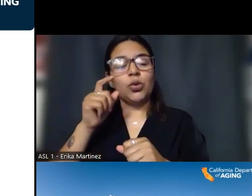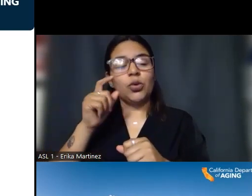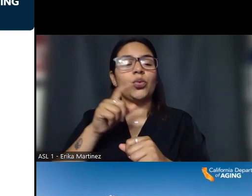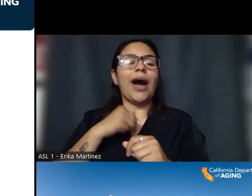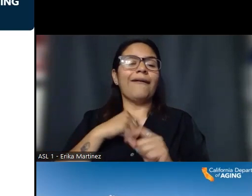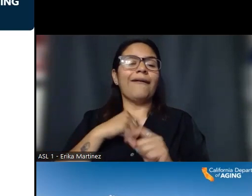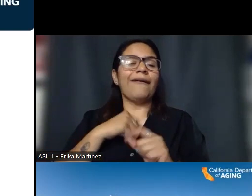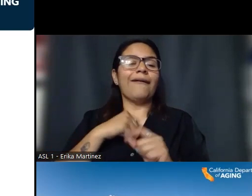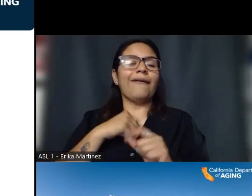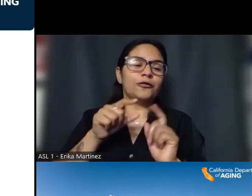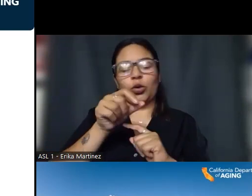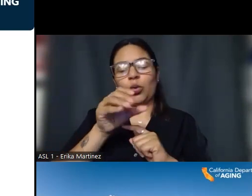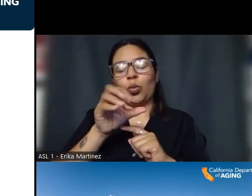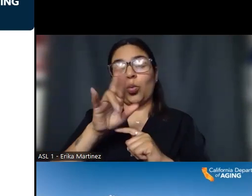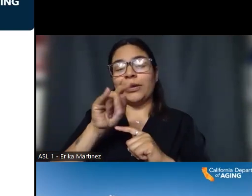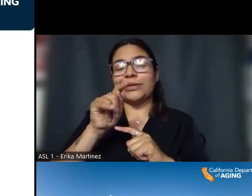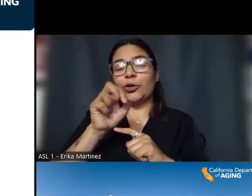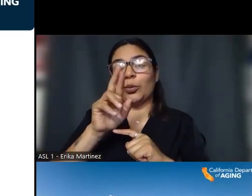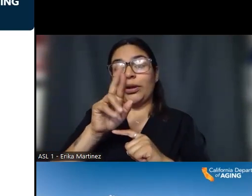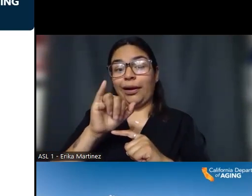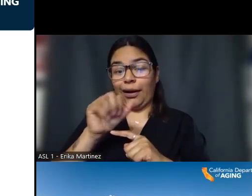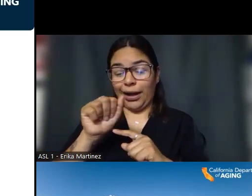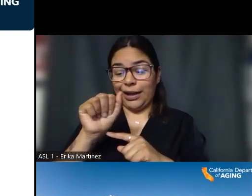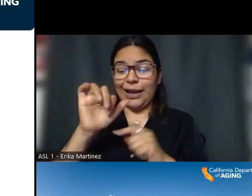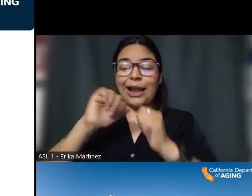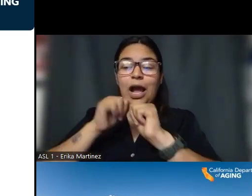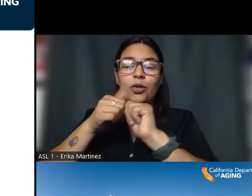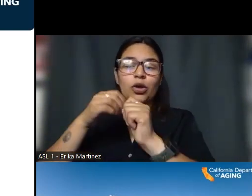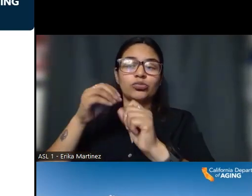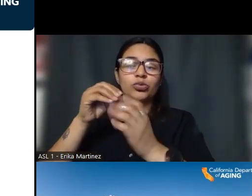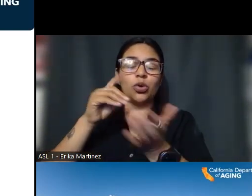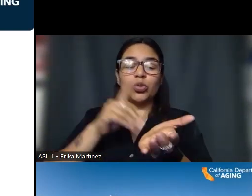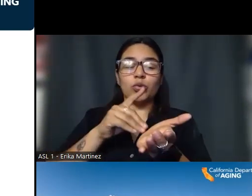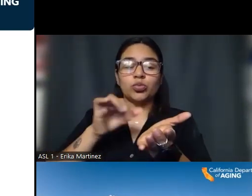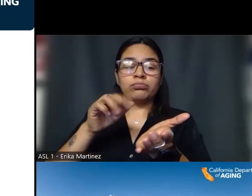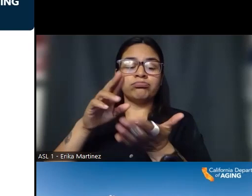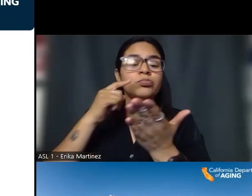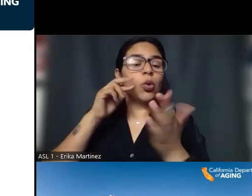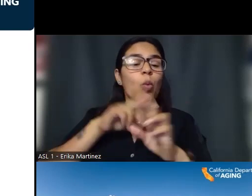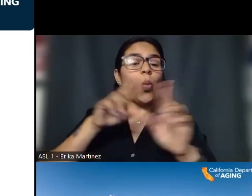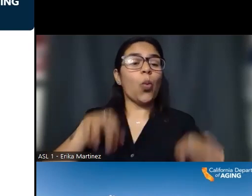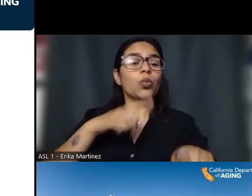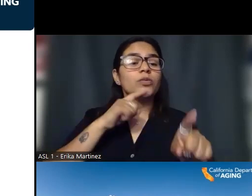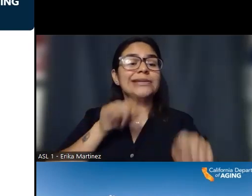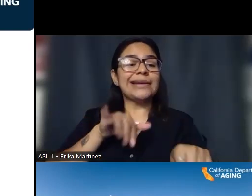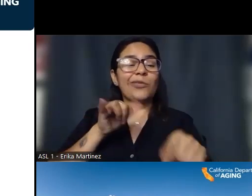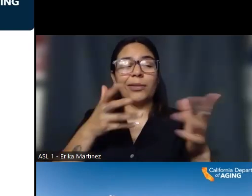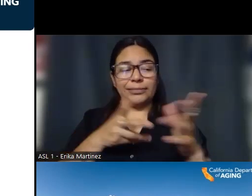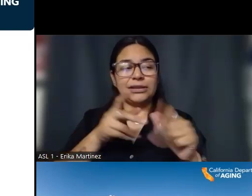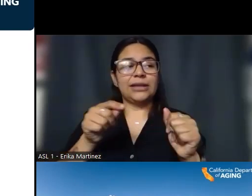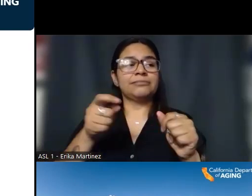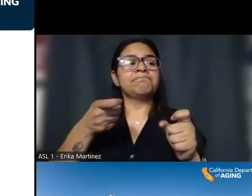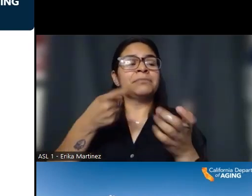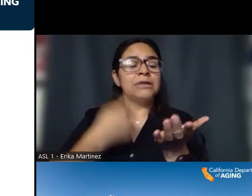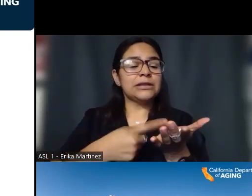the facilities will get an order from a physician, and that order requires, it discusses a medical